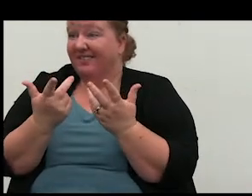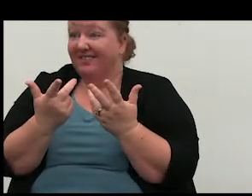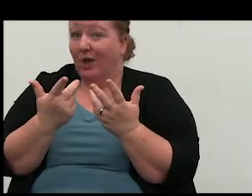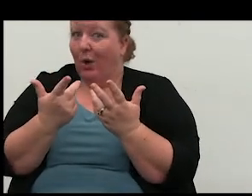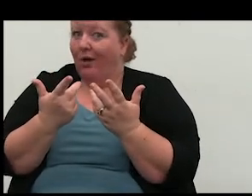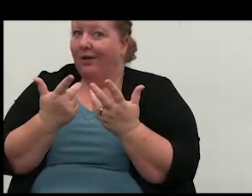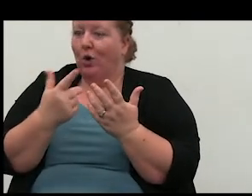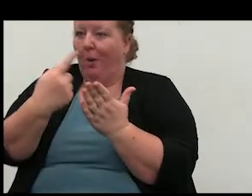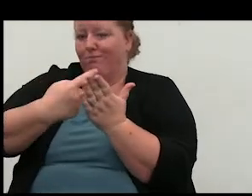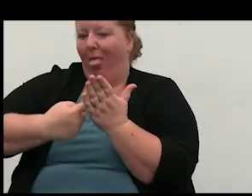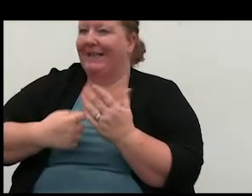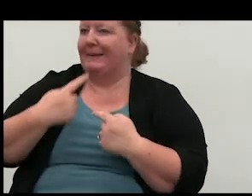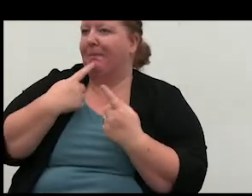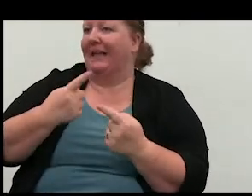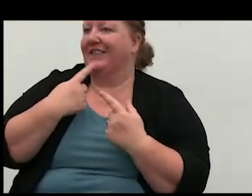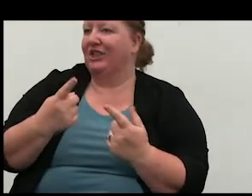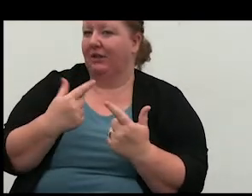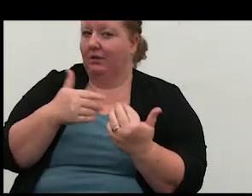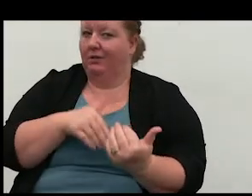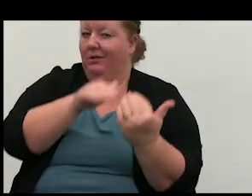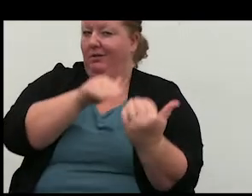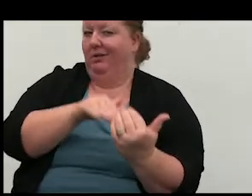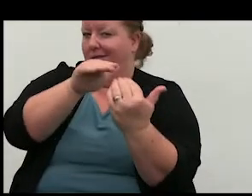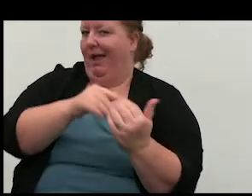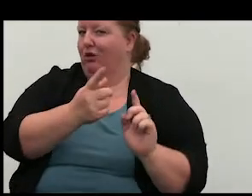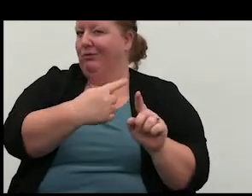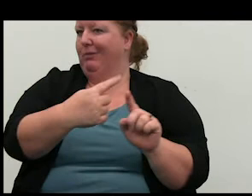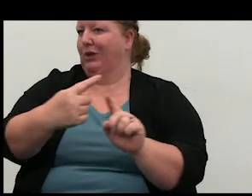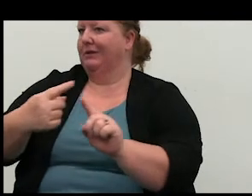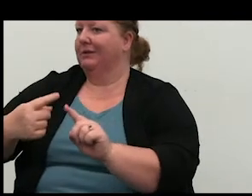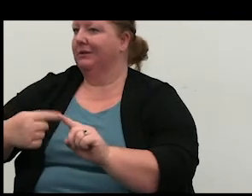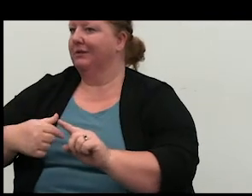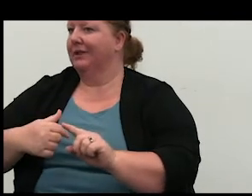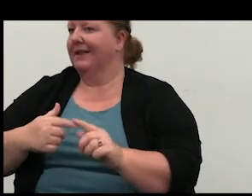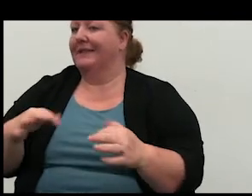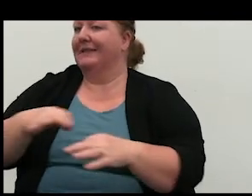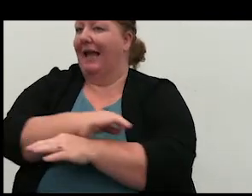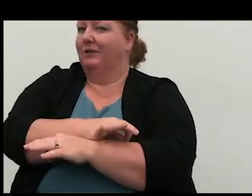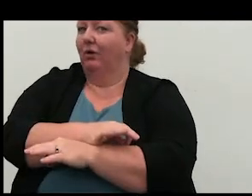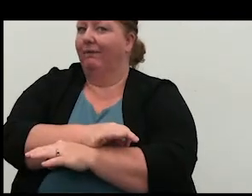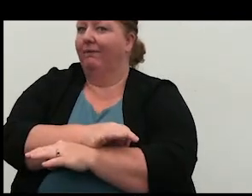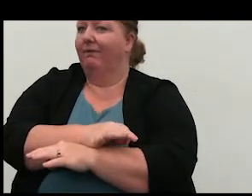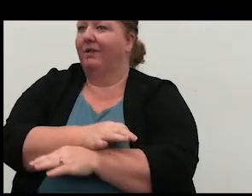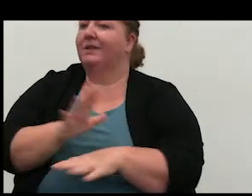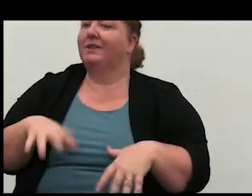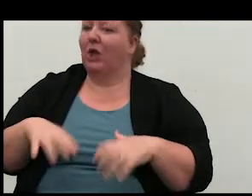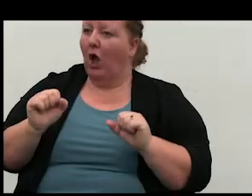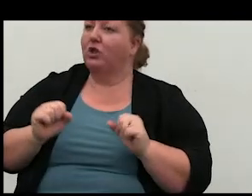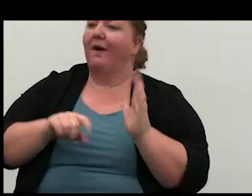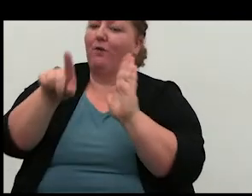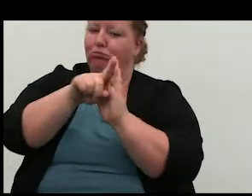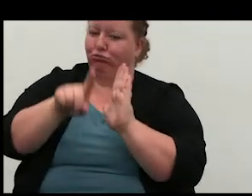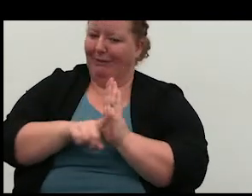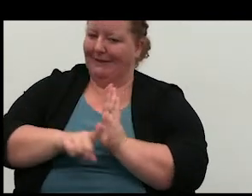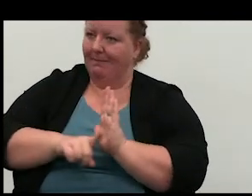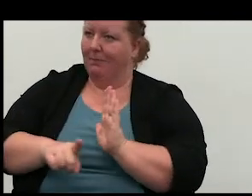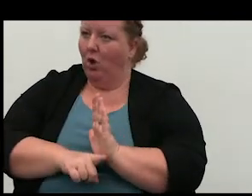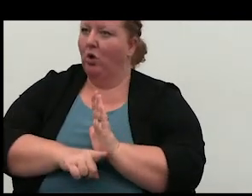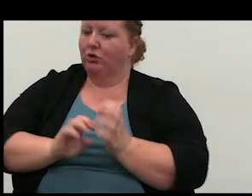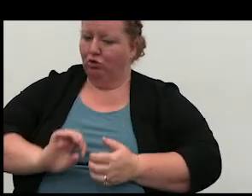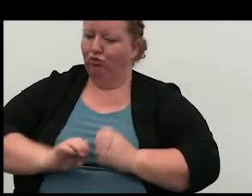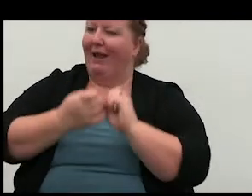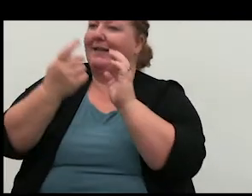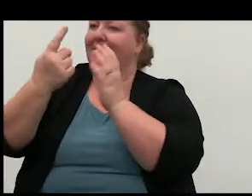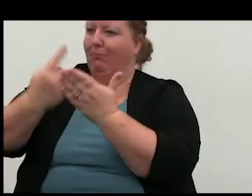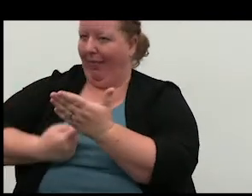your policy messages to the response that you get, rather than starting off with principles, making